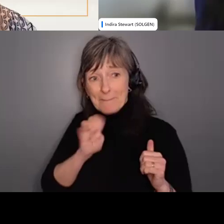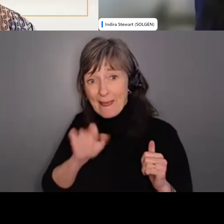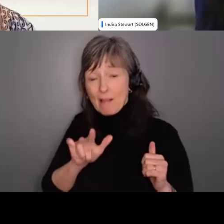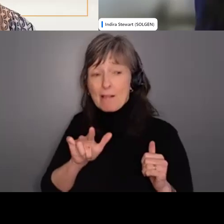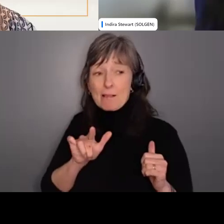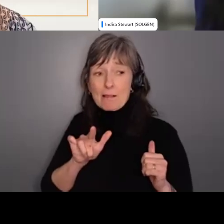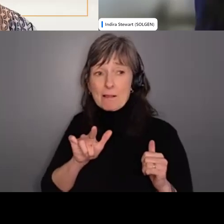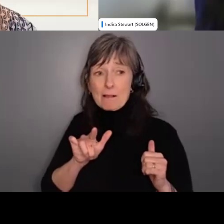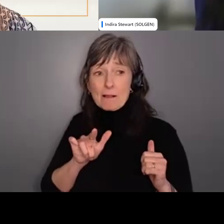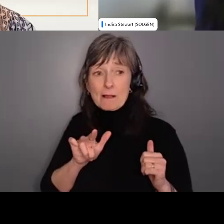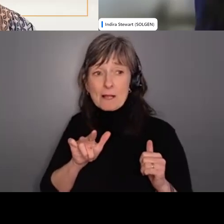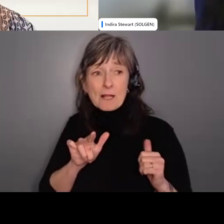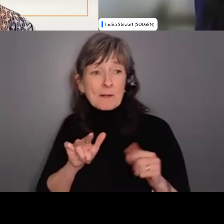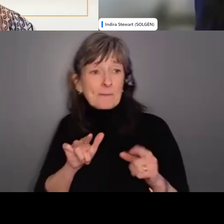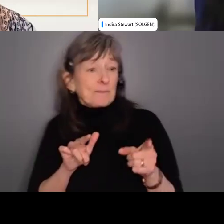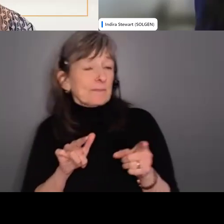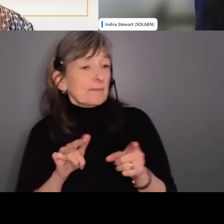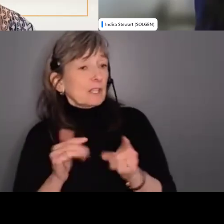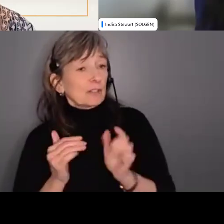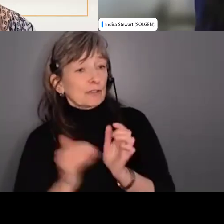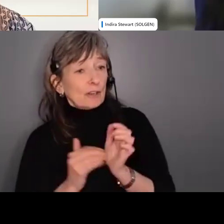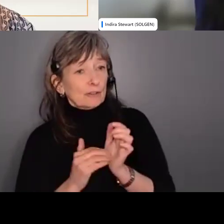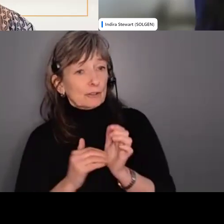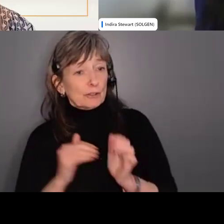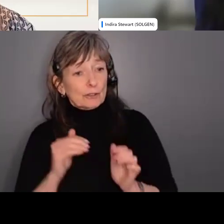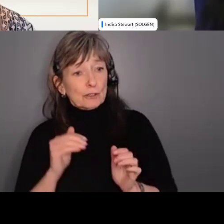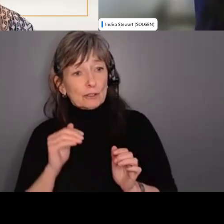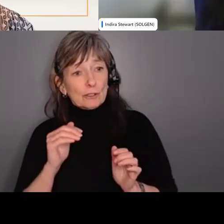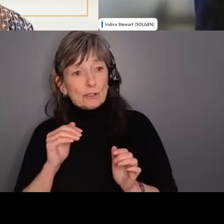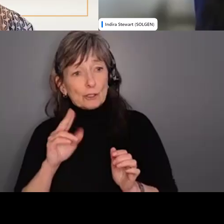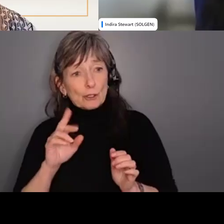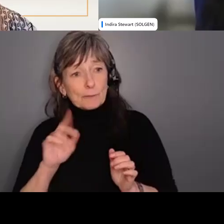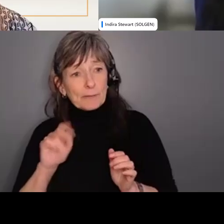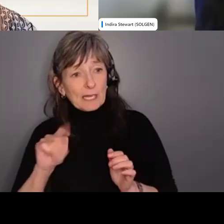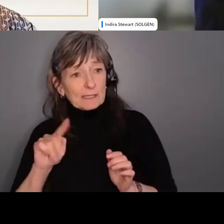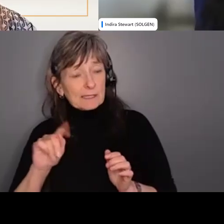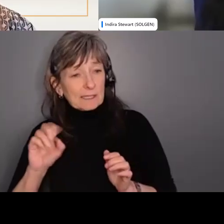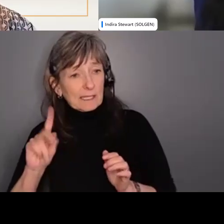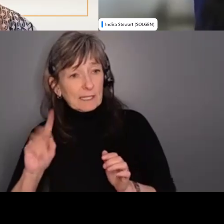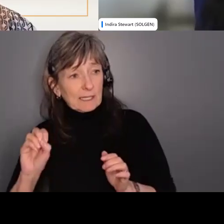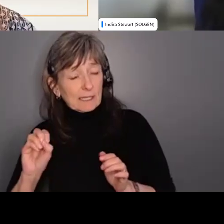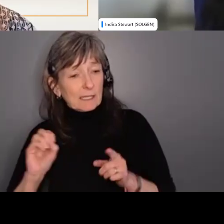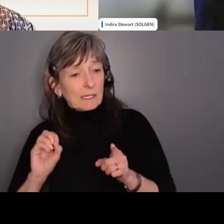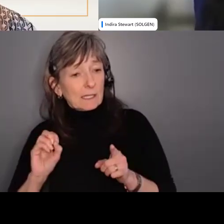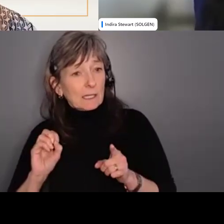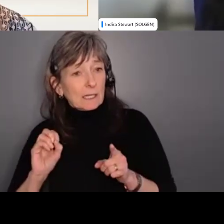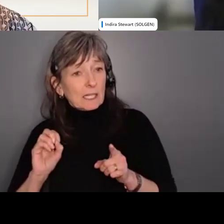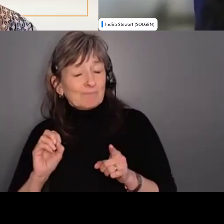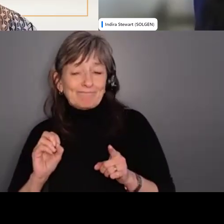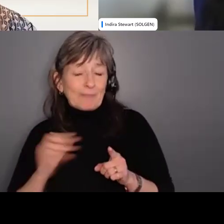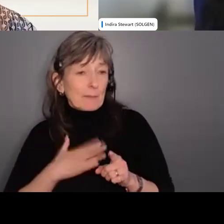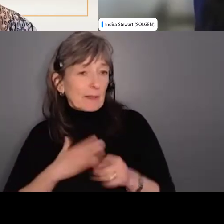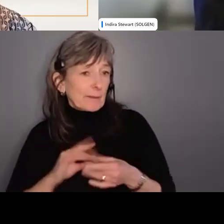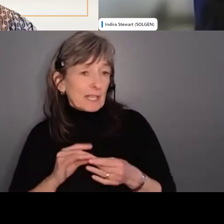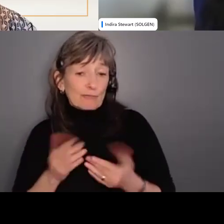The only thing I can comment on is and this is brought up often, is that the recommendations, whether